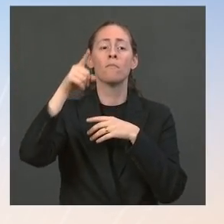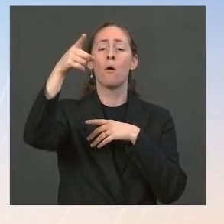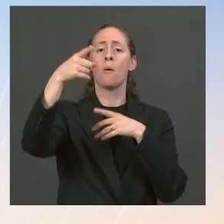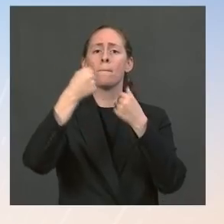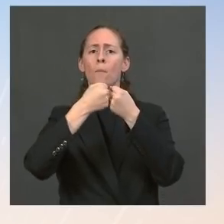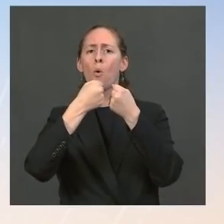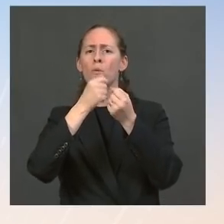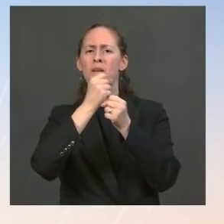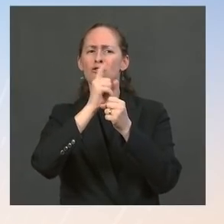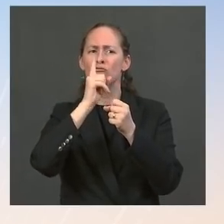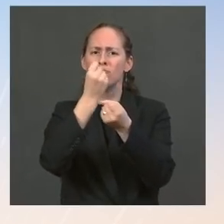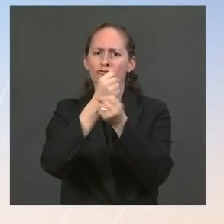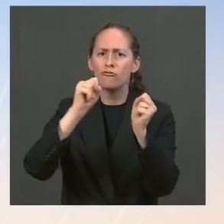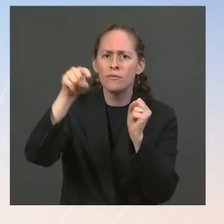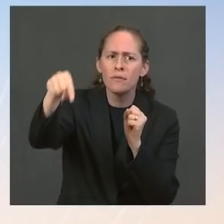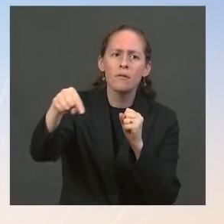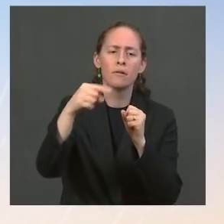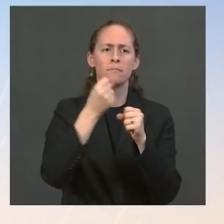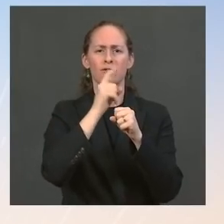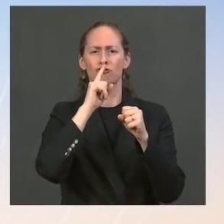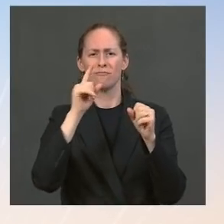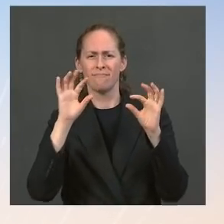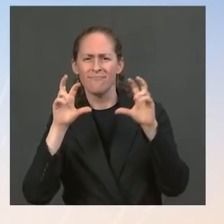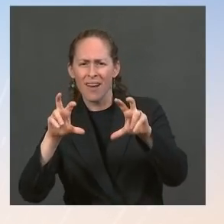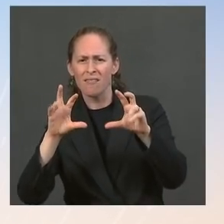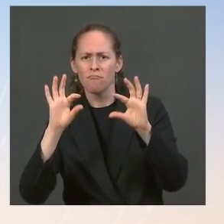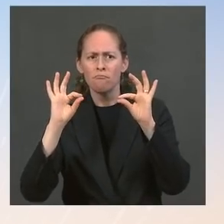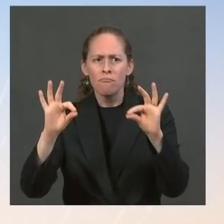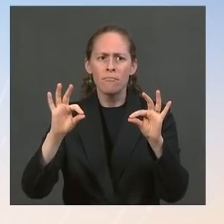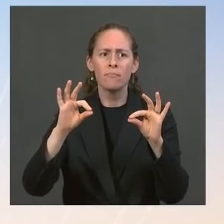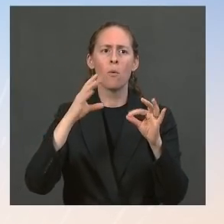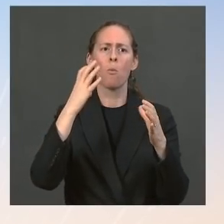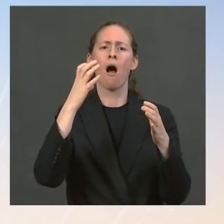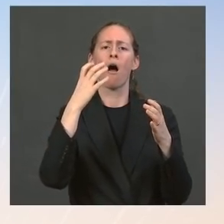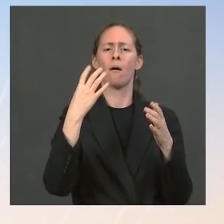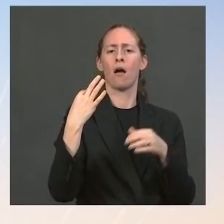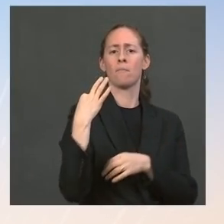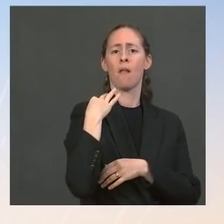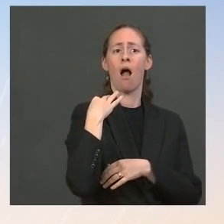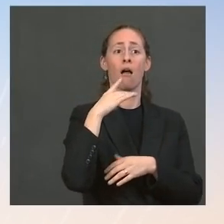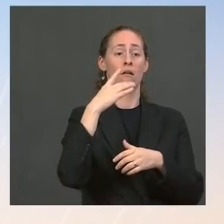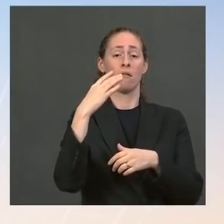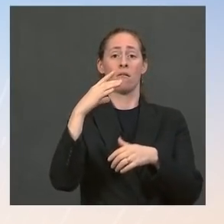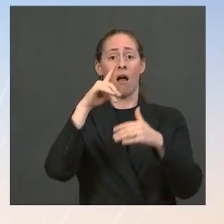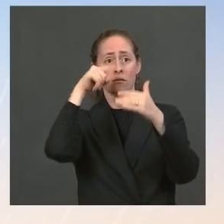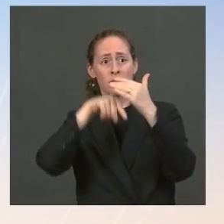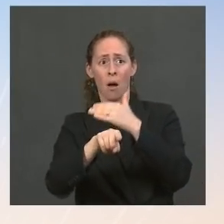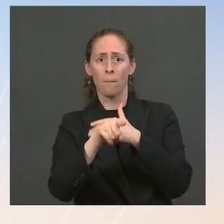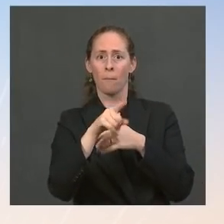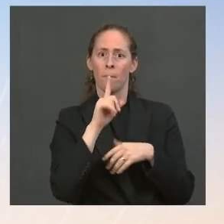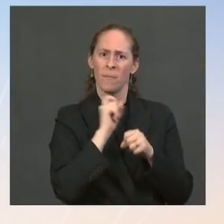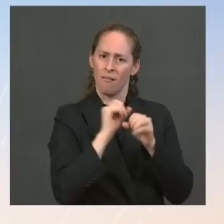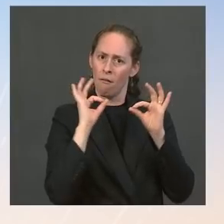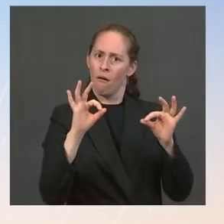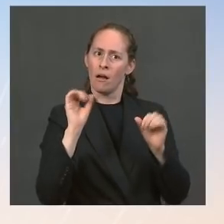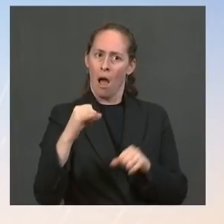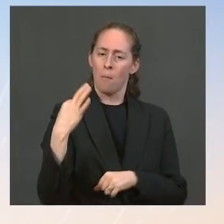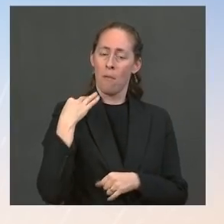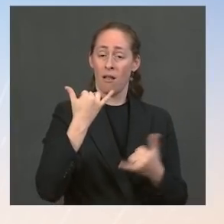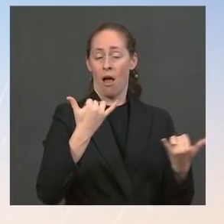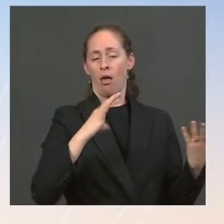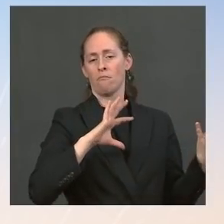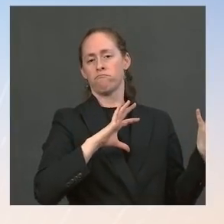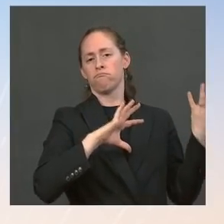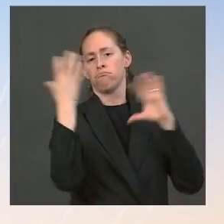in it in a way that makes sense, and creating an asylum processing system that is actually functional, which I think we all agree it's not. So there are